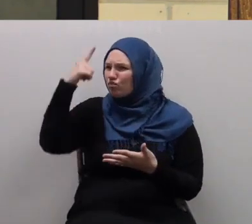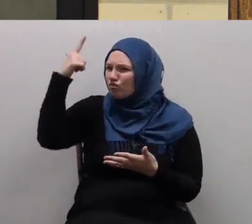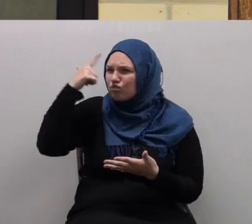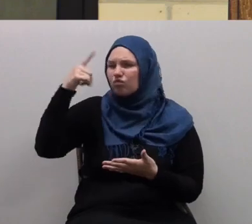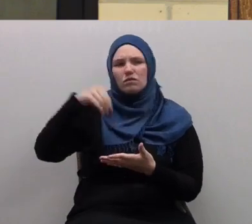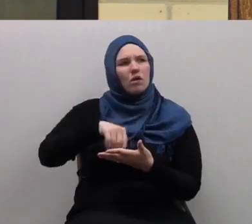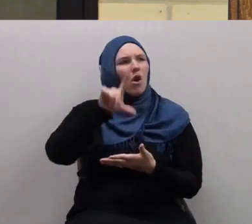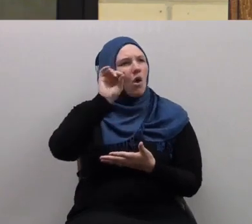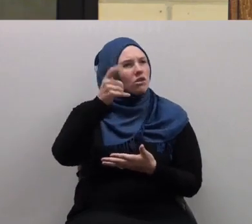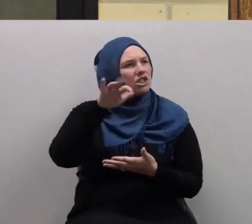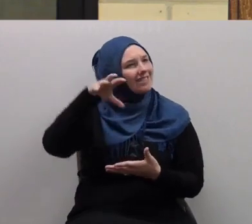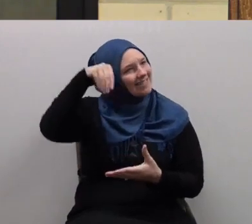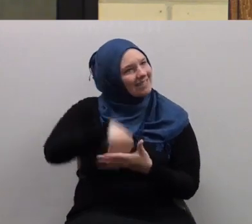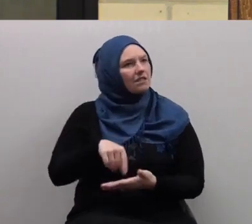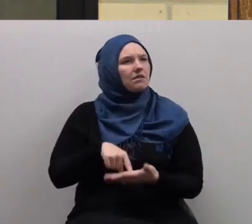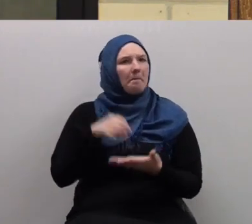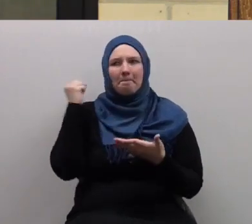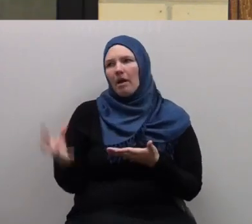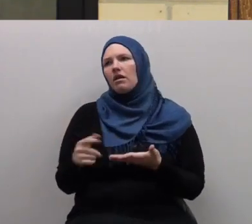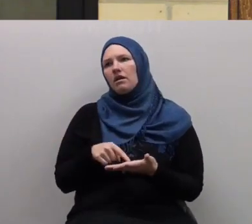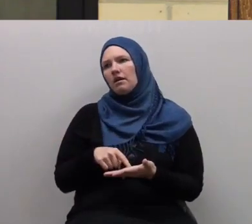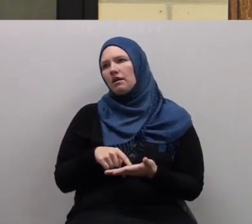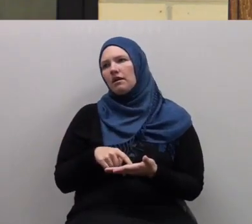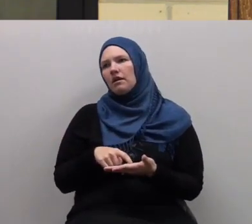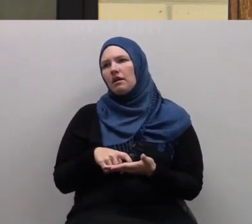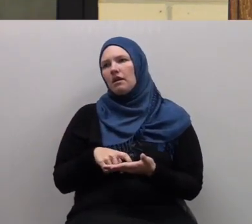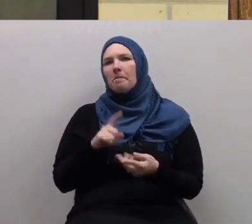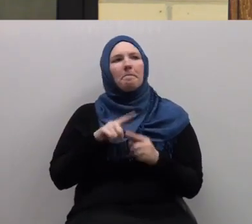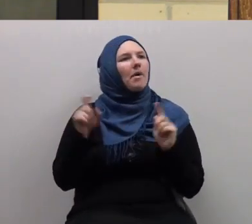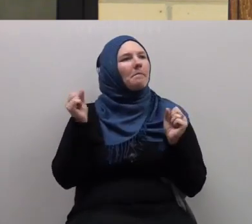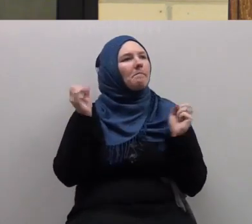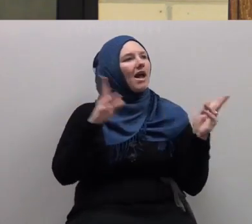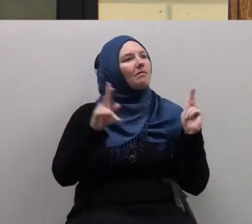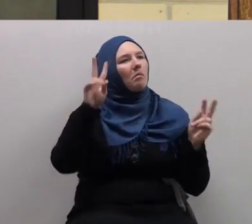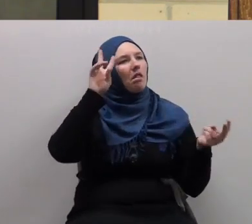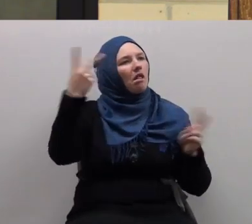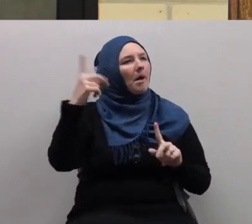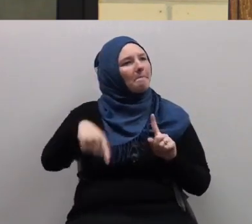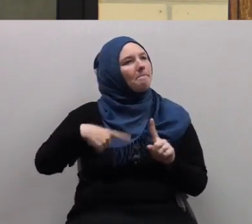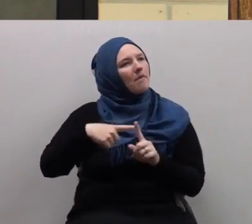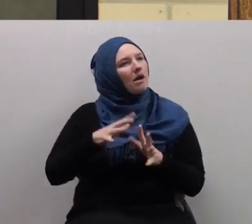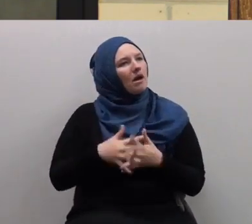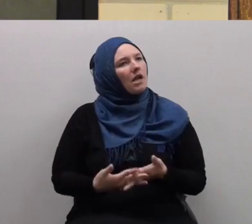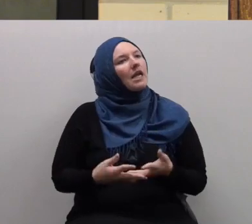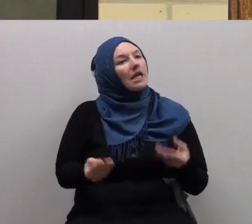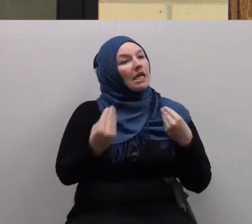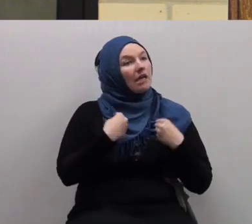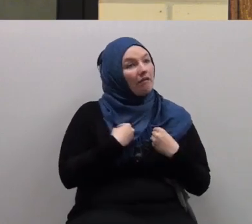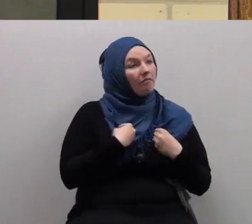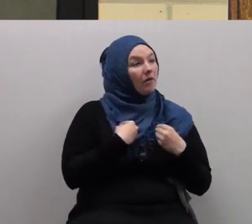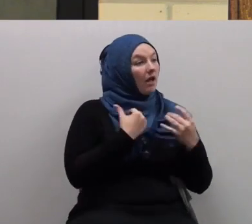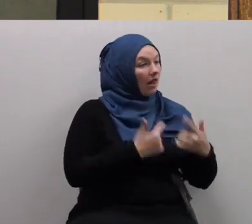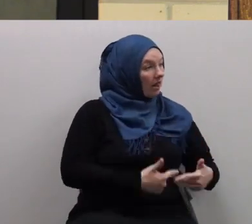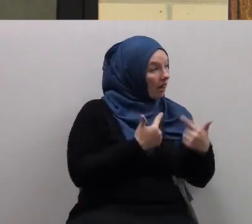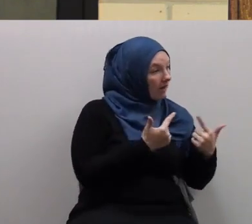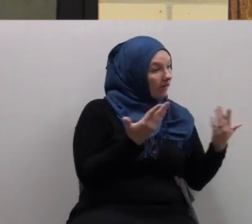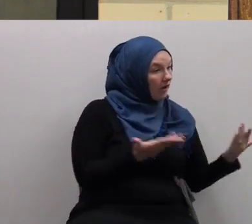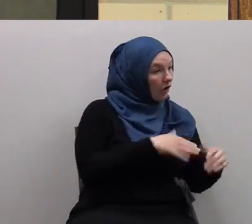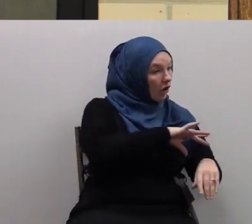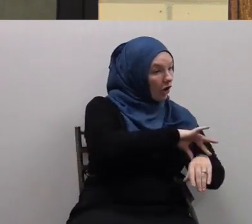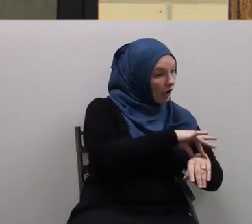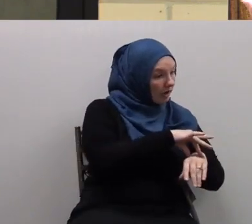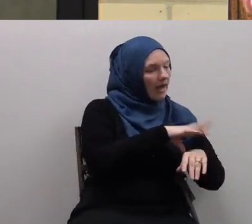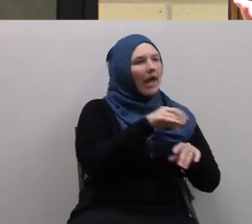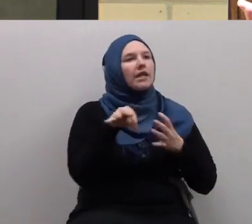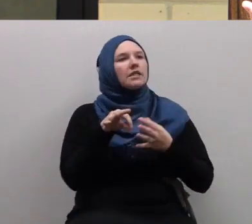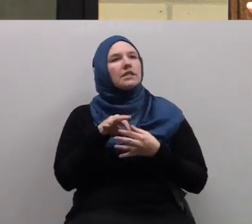and practical. But also, it gives you spiritual guidance. So not only to tackle